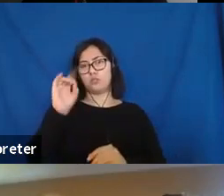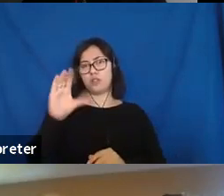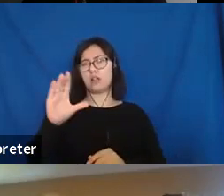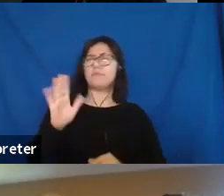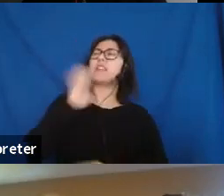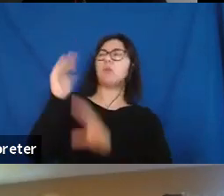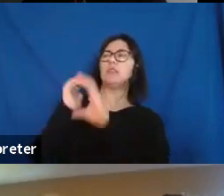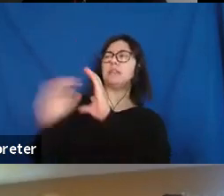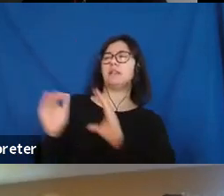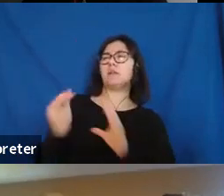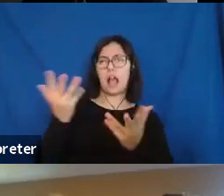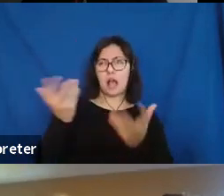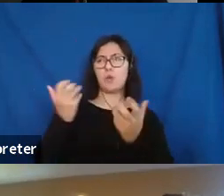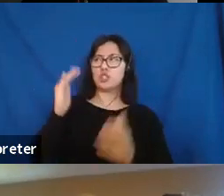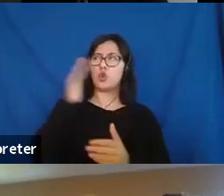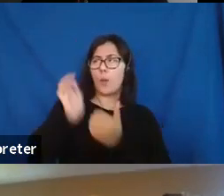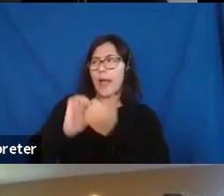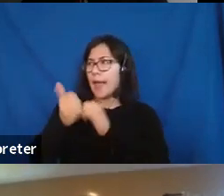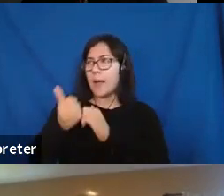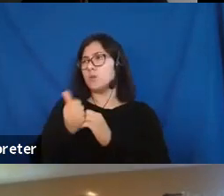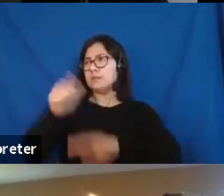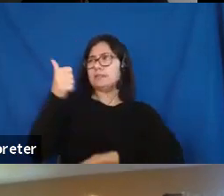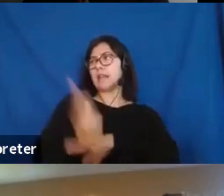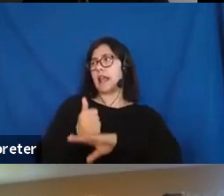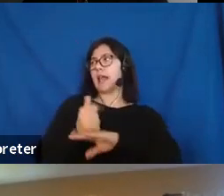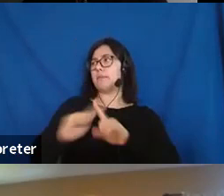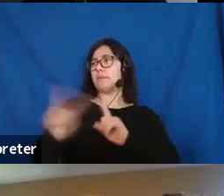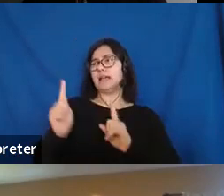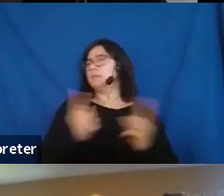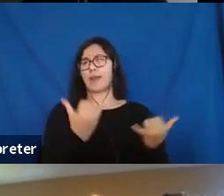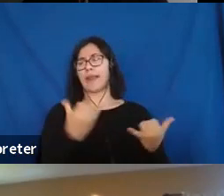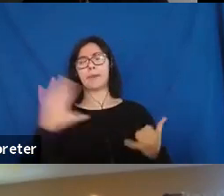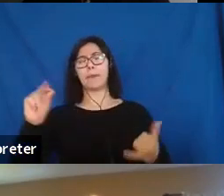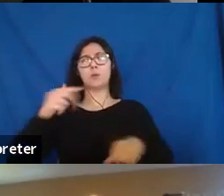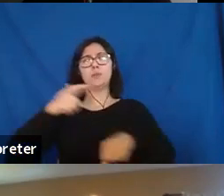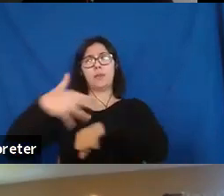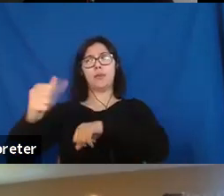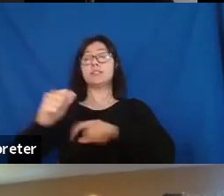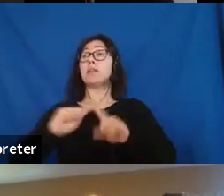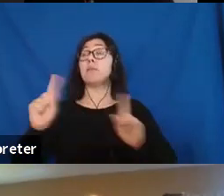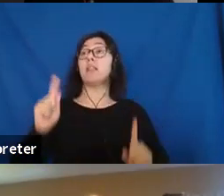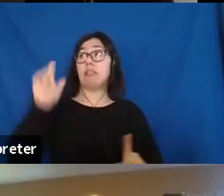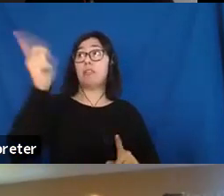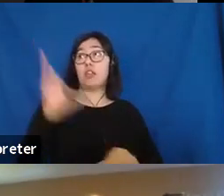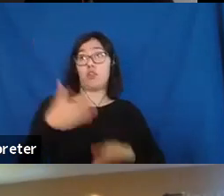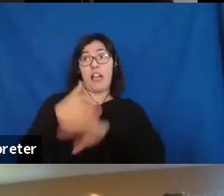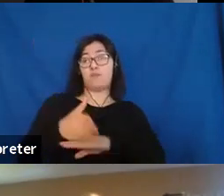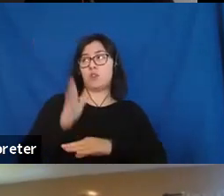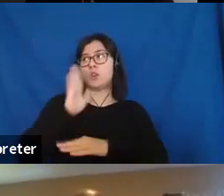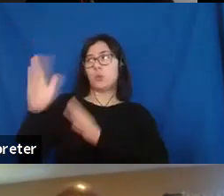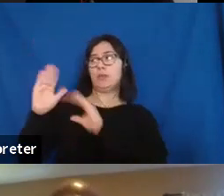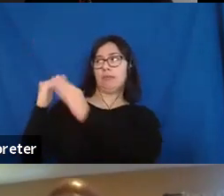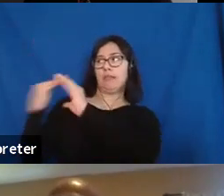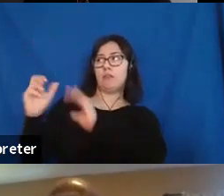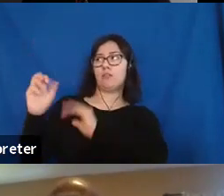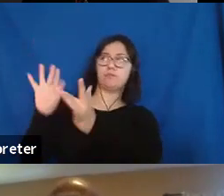about how to do that, but I don't want to take up this time. But if it's okay with you, I'd love to reach out to you and get some tips on how to do that. Right. Thank you. Lastly, an easy fix would be just